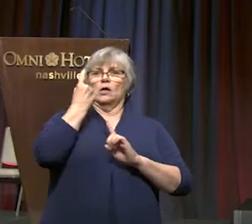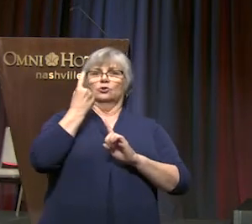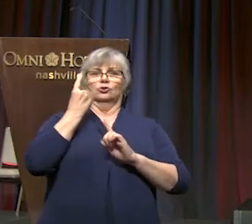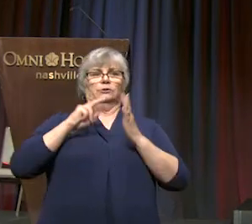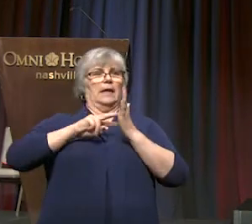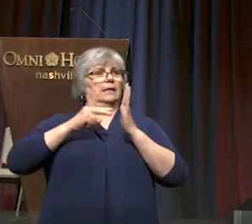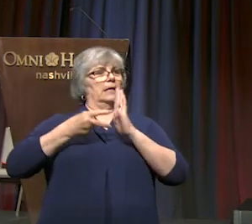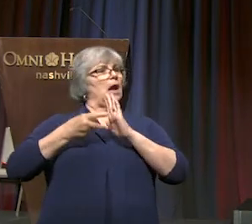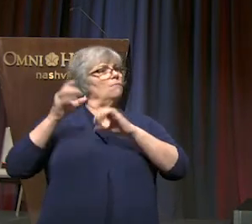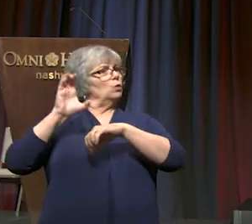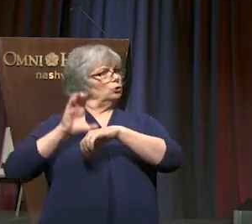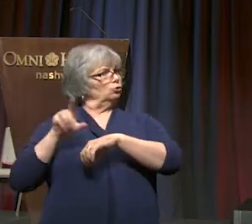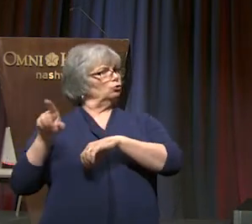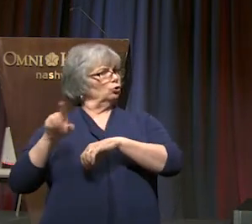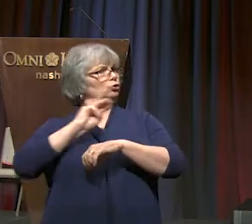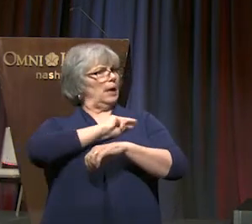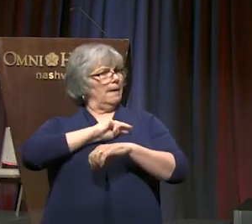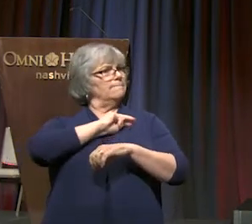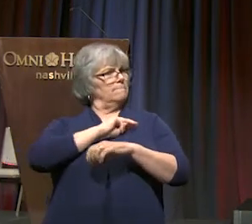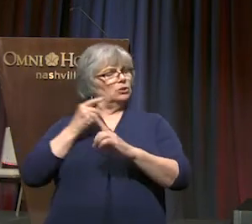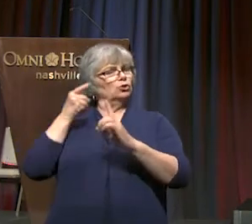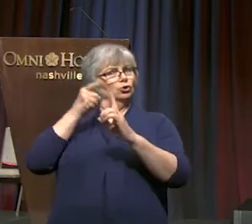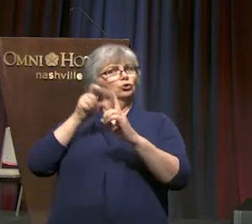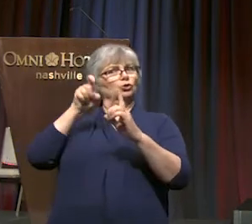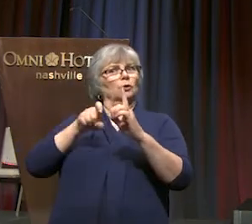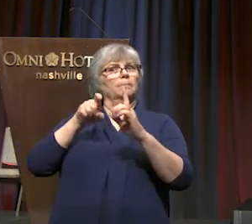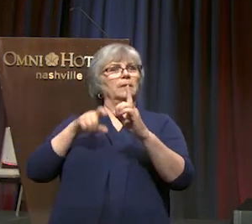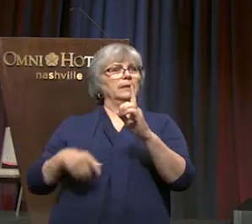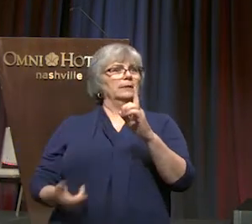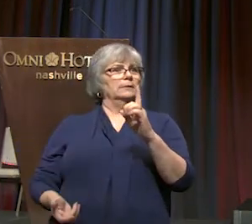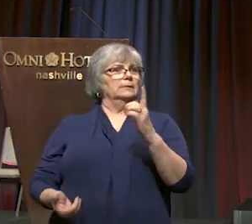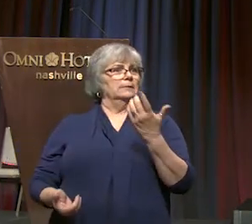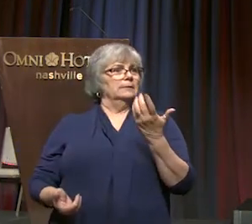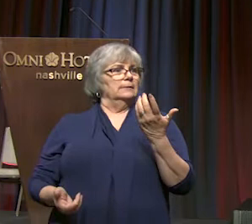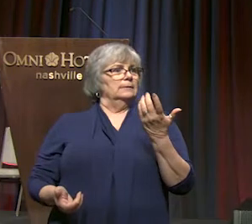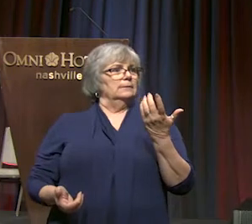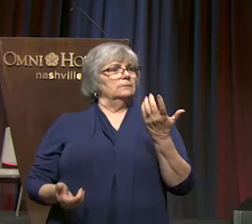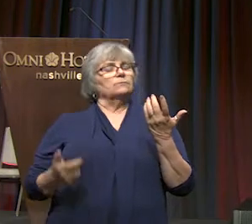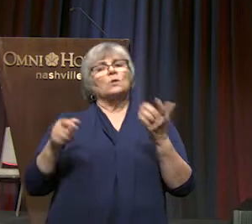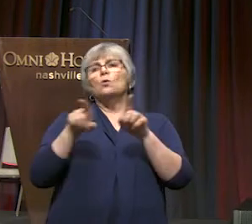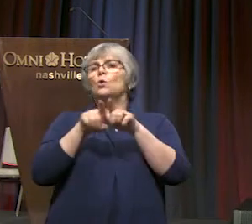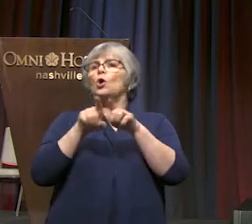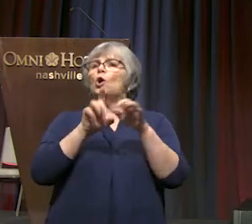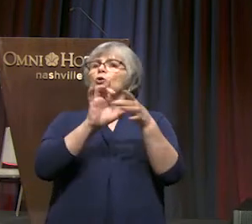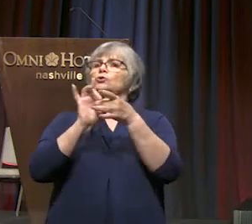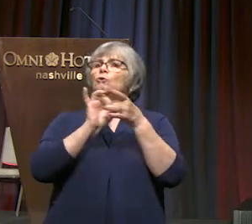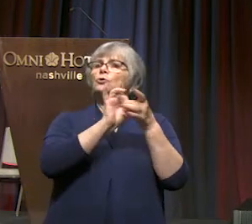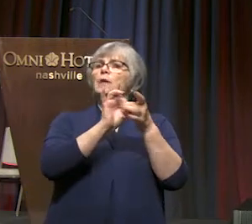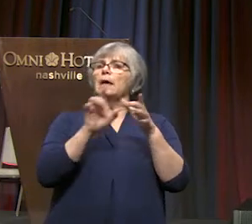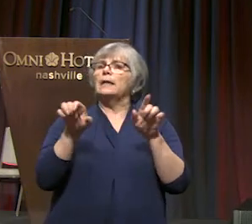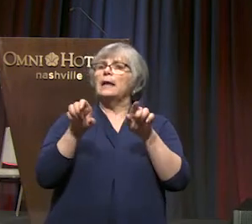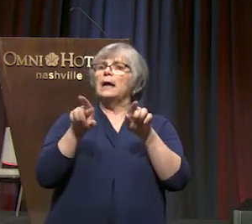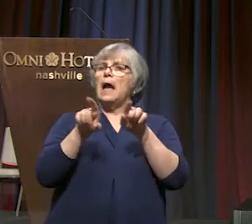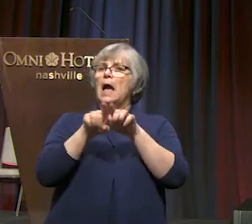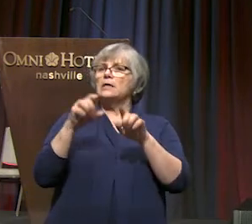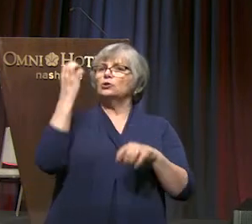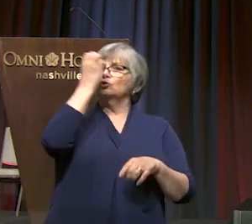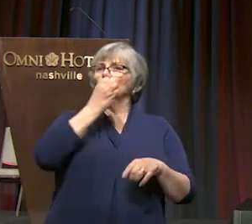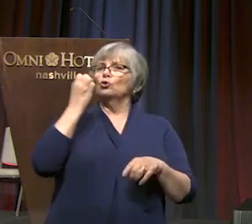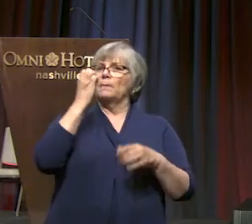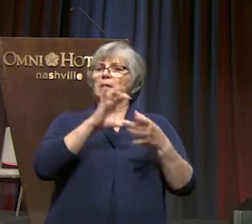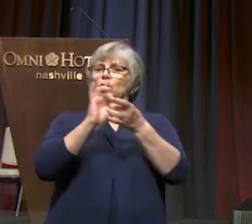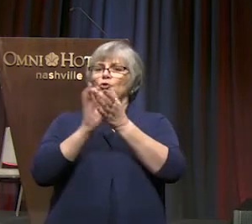is and what mission should be. We're also united as European Methodists in the